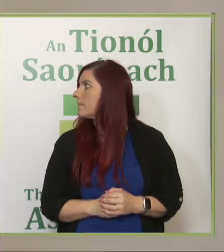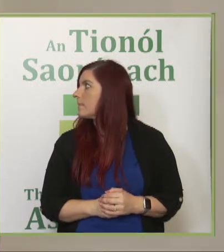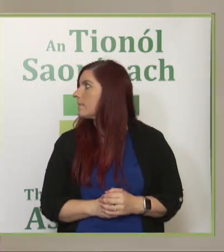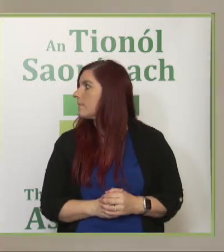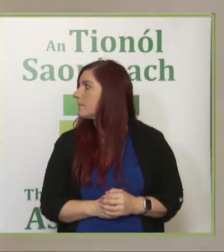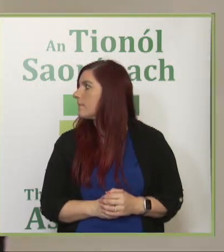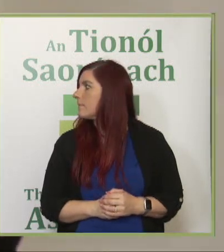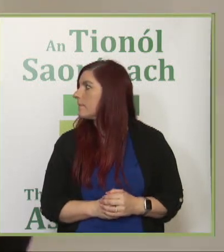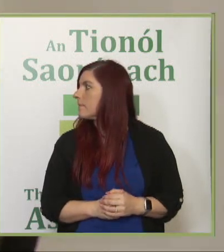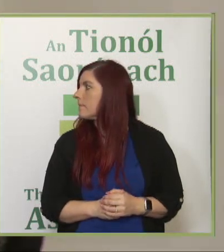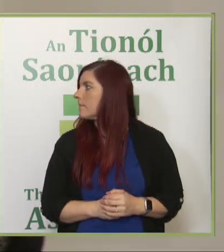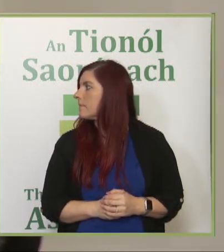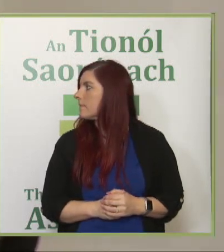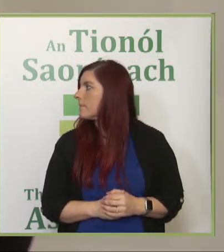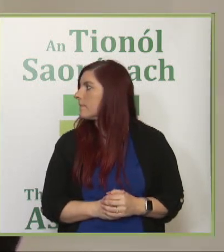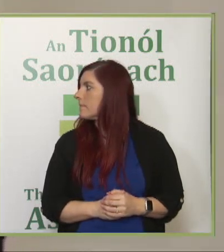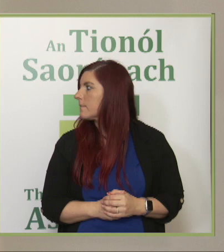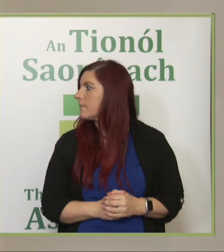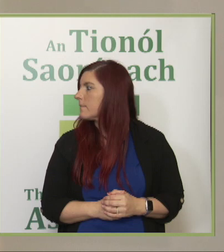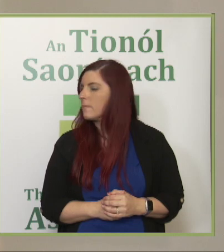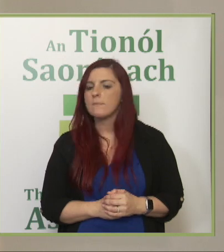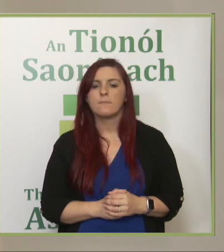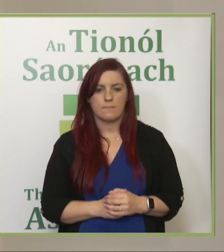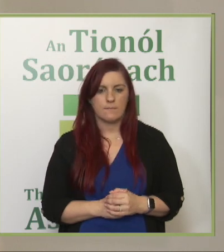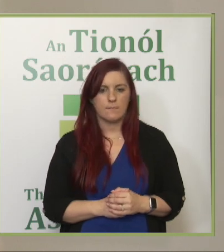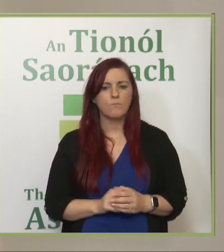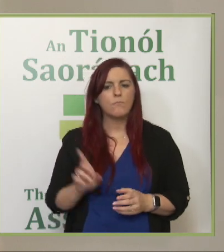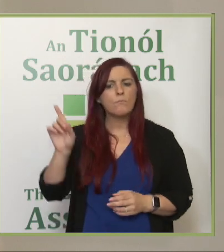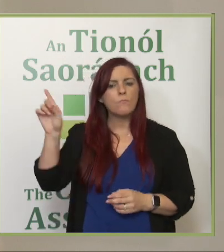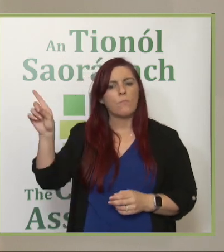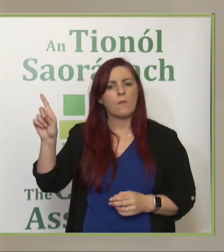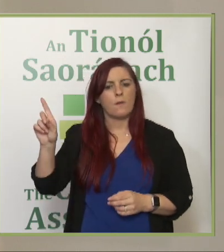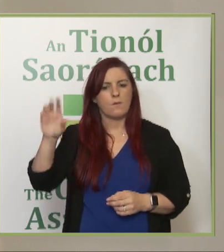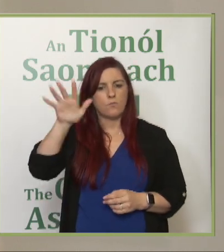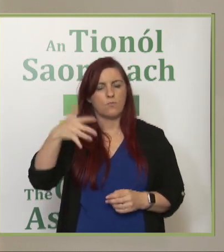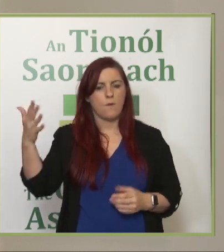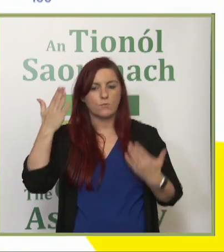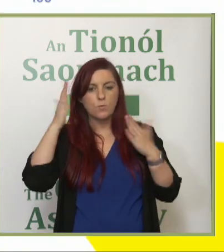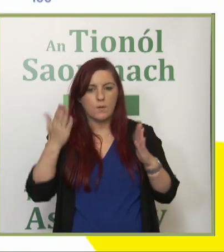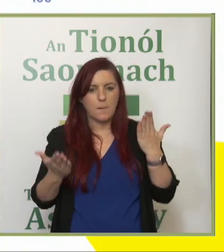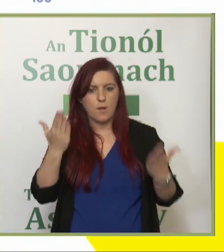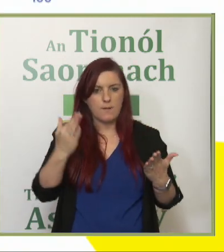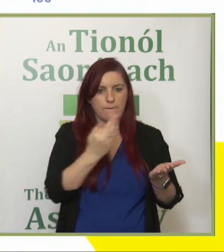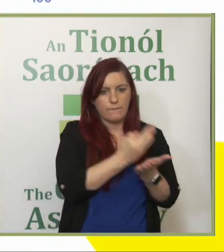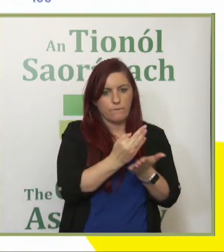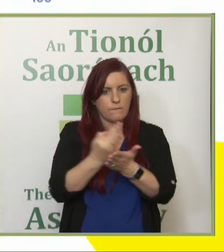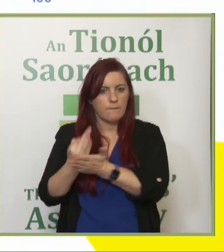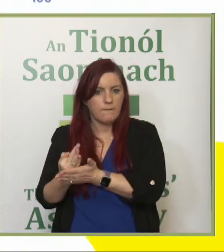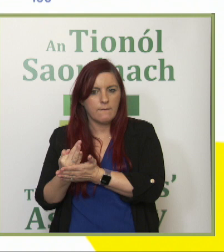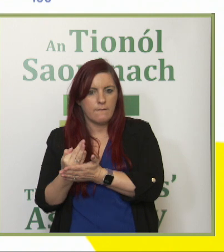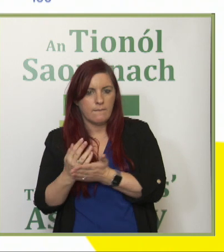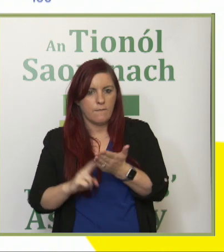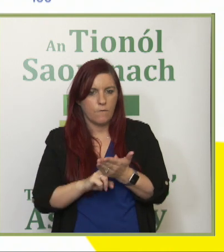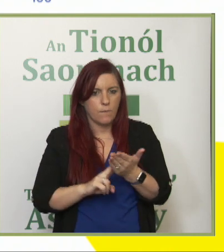Sorry. Okay. This graphic shows a comparison of infrequent users who use herb a few times a year with